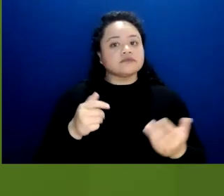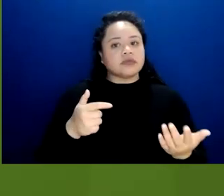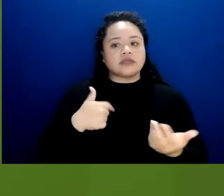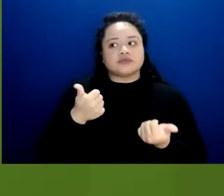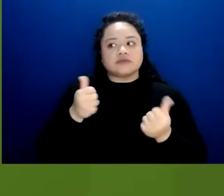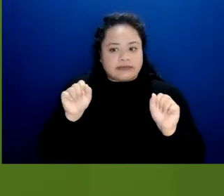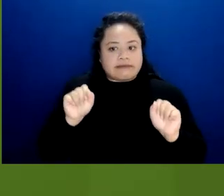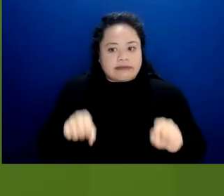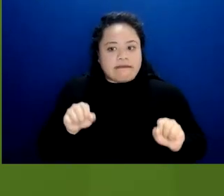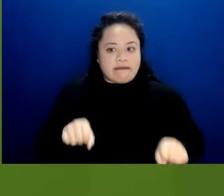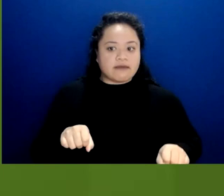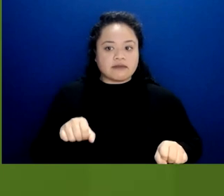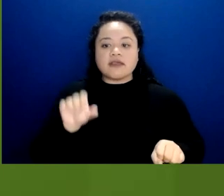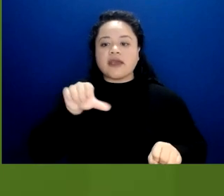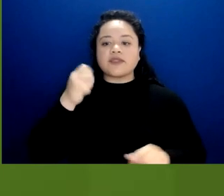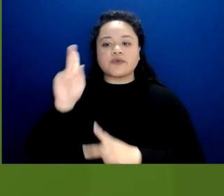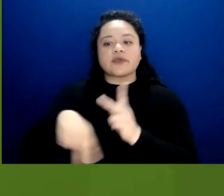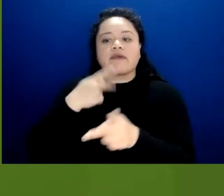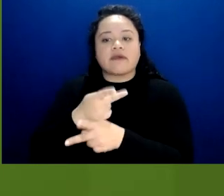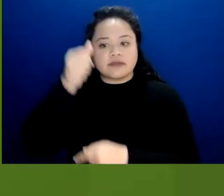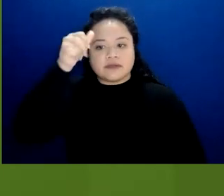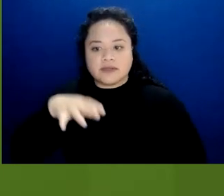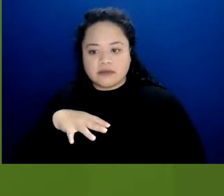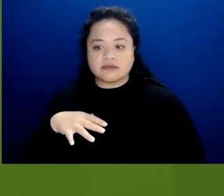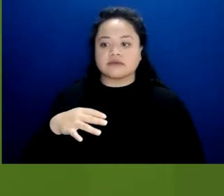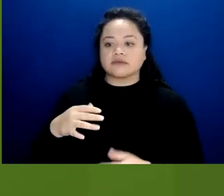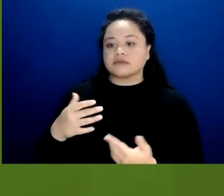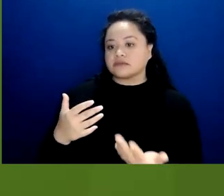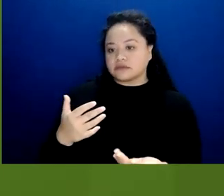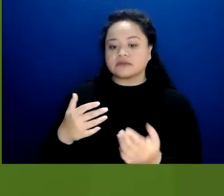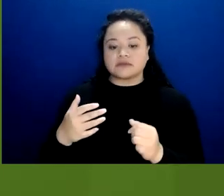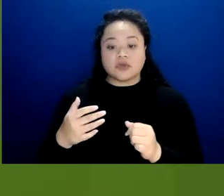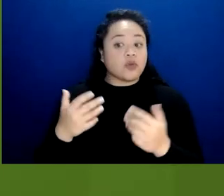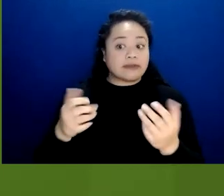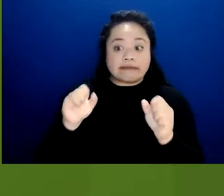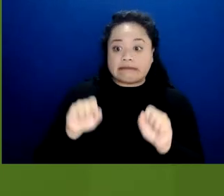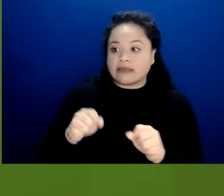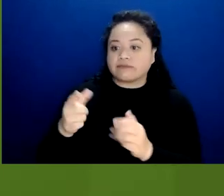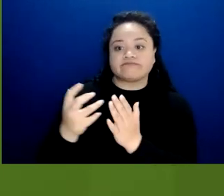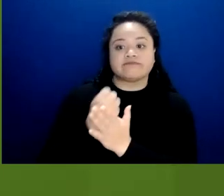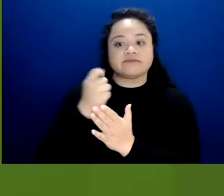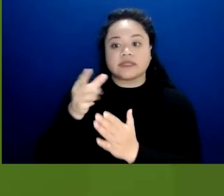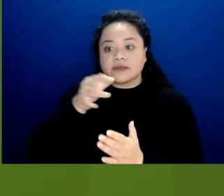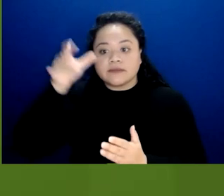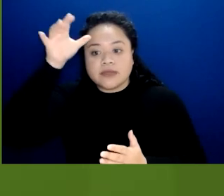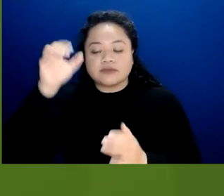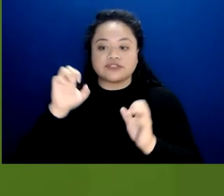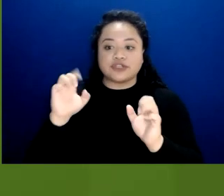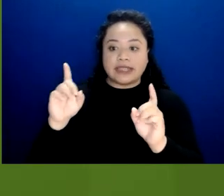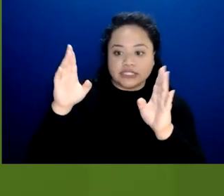more effeminate in these ways and be affirmed in that, and to have mentors and to have parents and to have educators and to